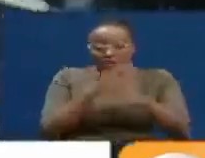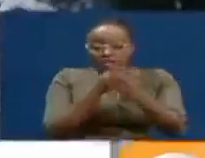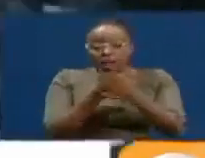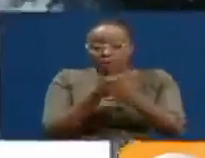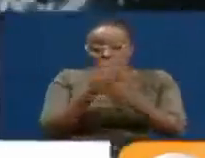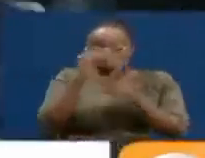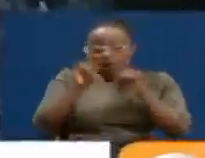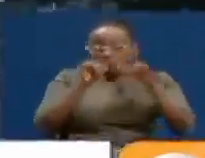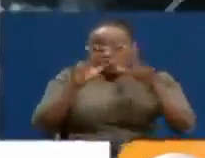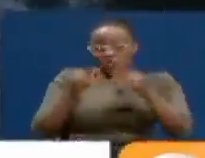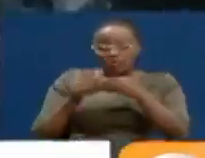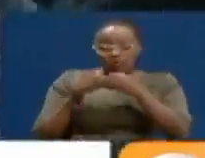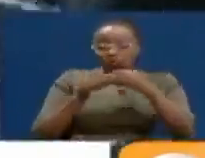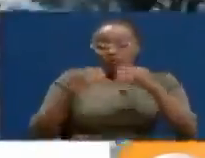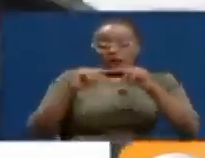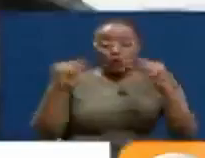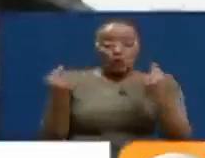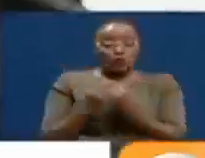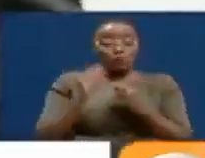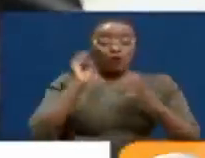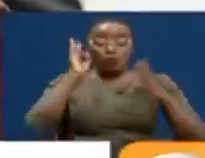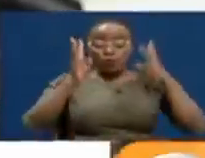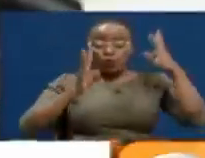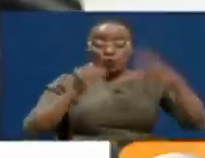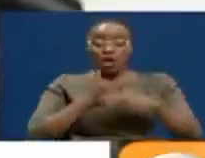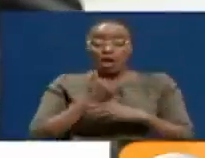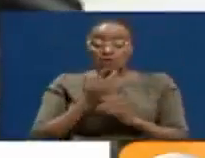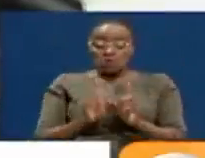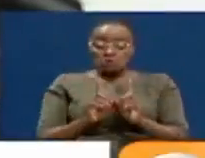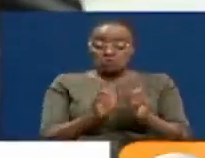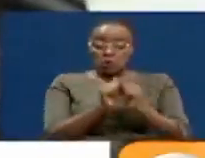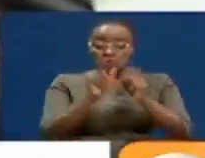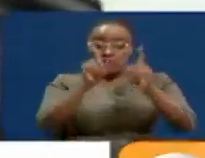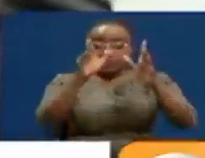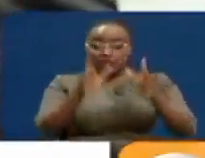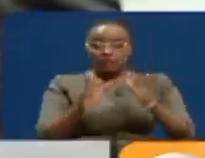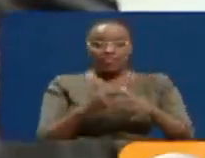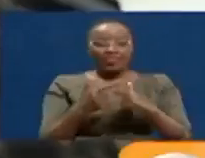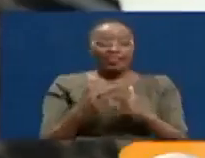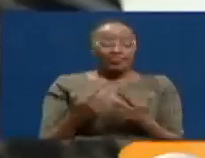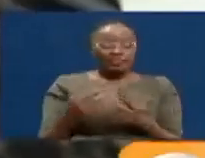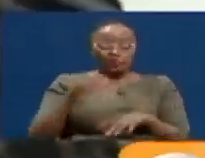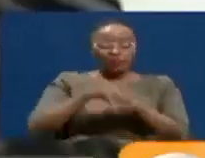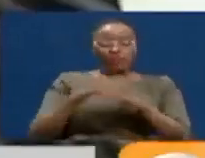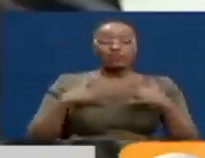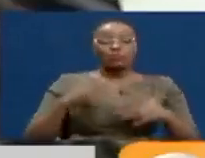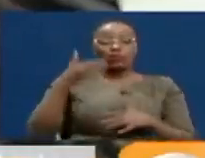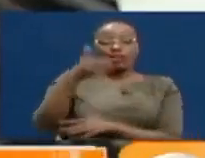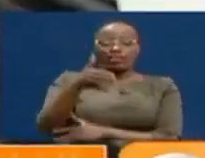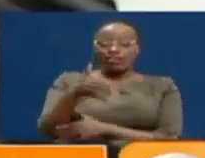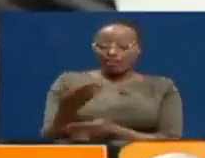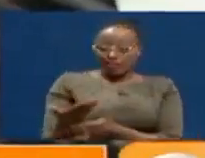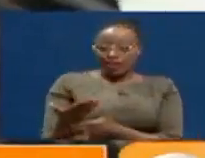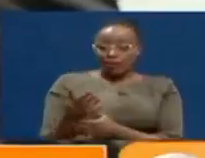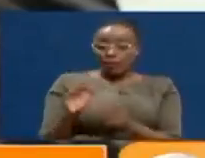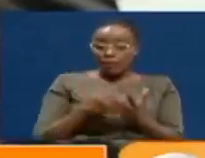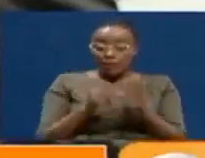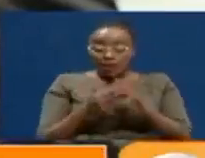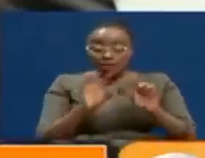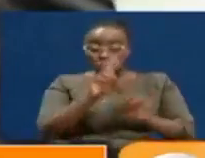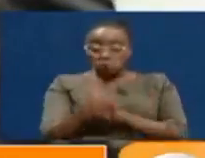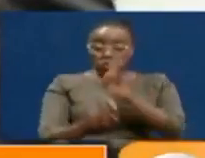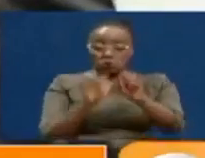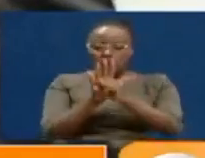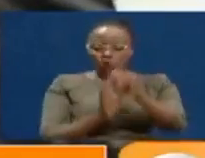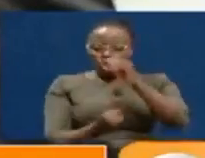tour guides. The group is a worried lot. Unaweza kuwa unatembea na mtalii, unapata mwili ya mtu. Sasa ile inakuwa ni maswali mengi